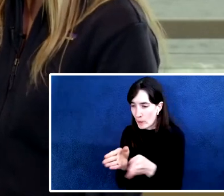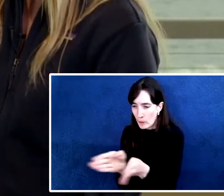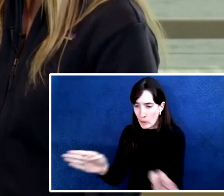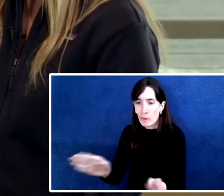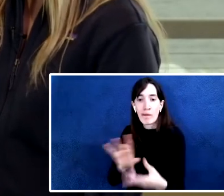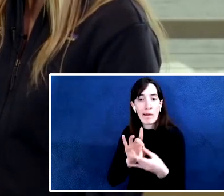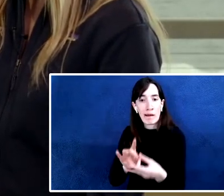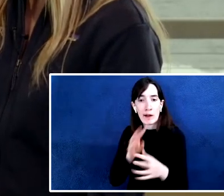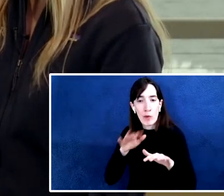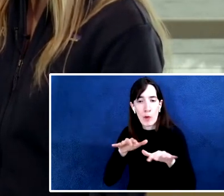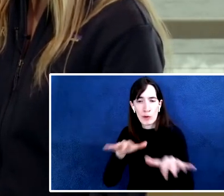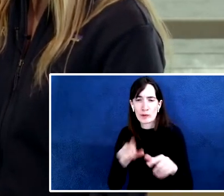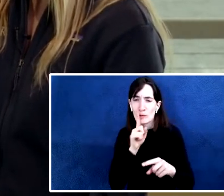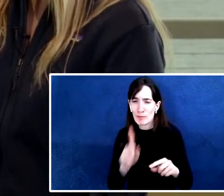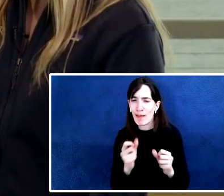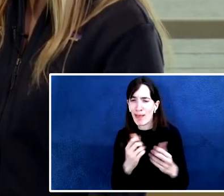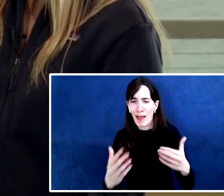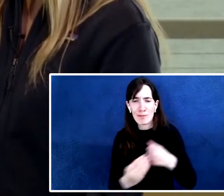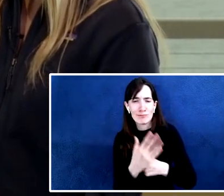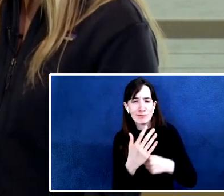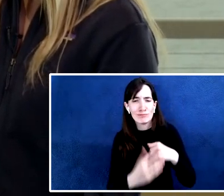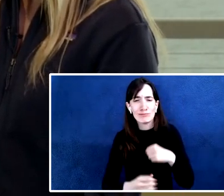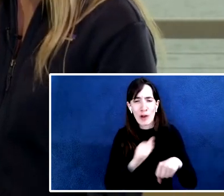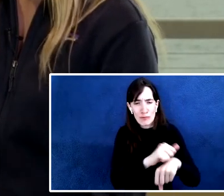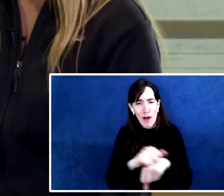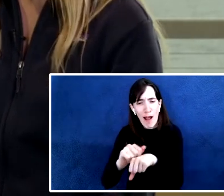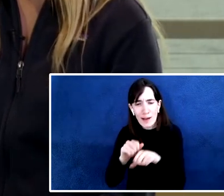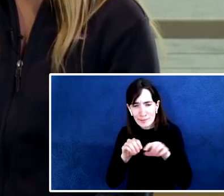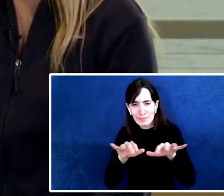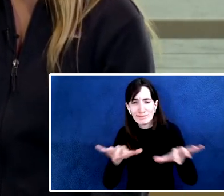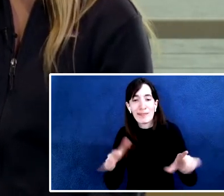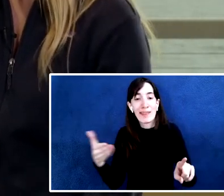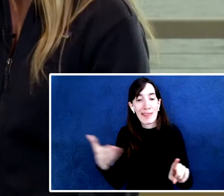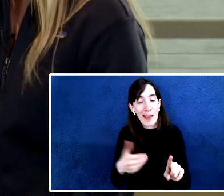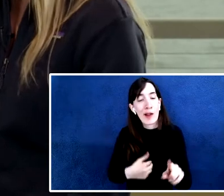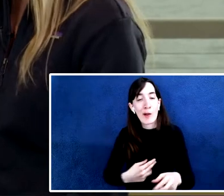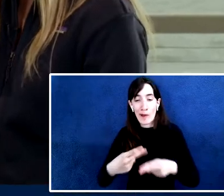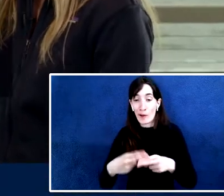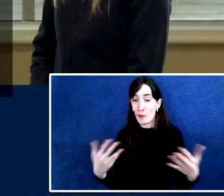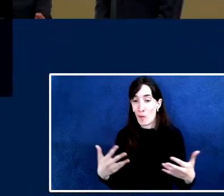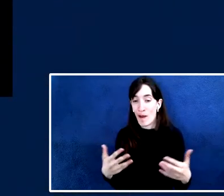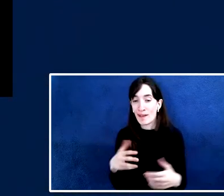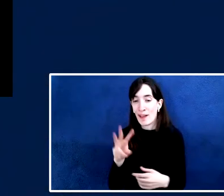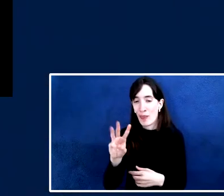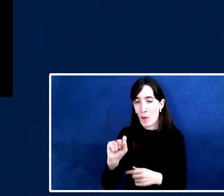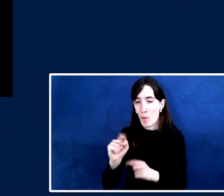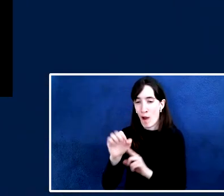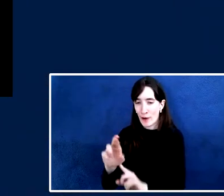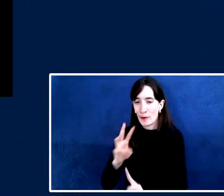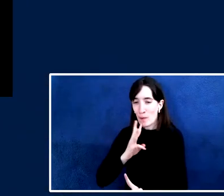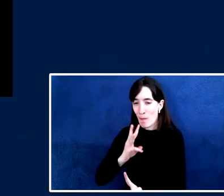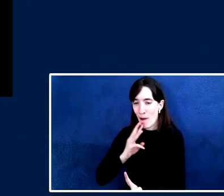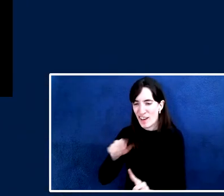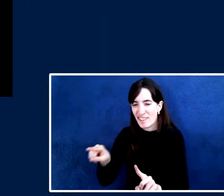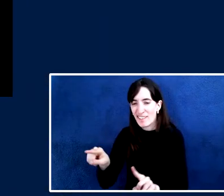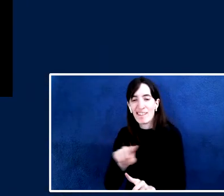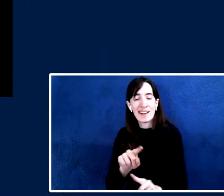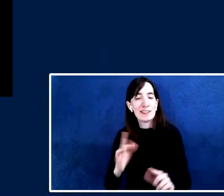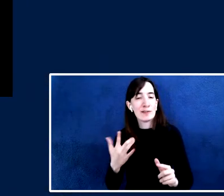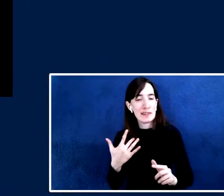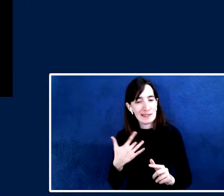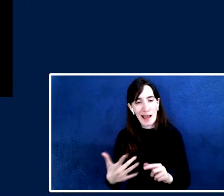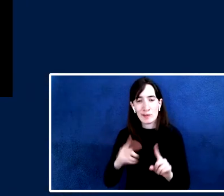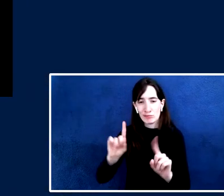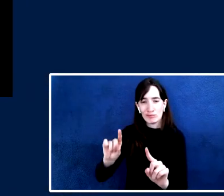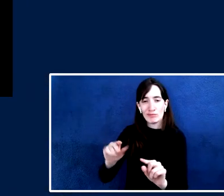tiny beaches, lots of rocks. And we called it the water. And so we'd go there frequently. And when I had the opportunity to really explore the Salish Sea in my undergrad